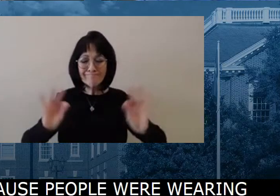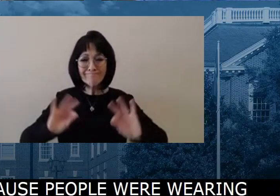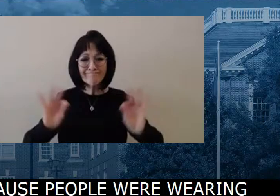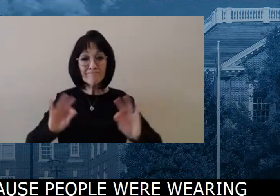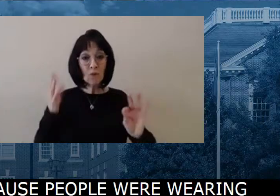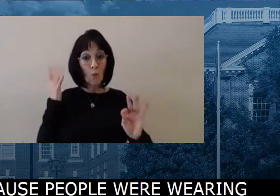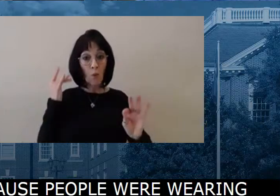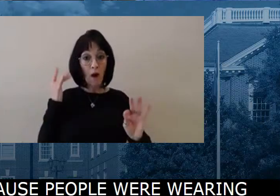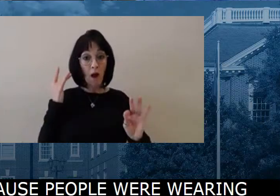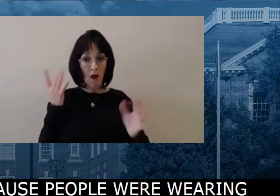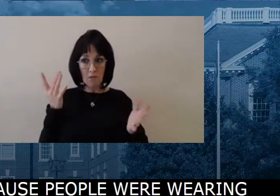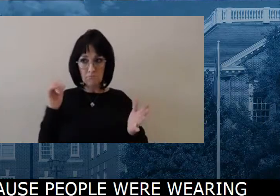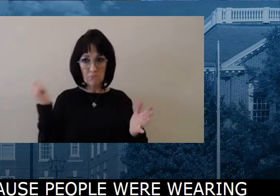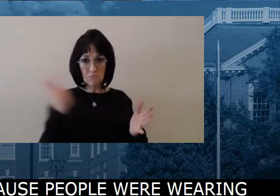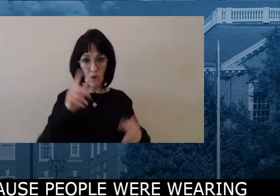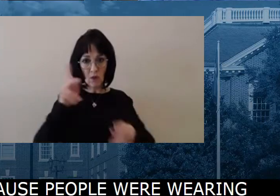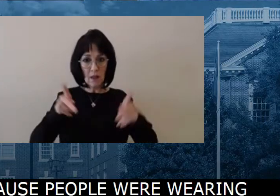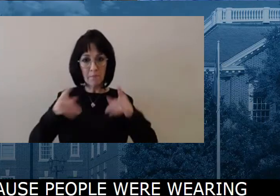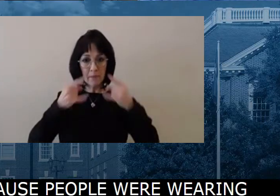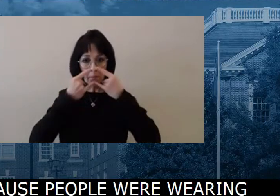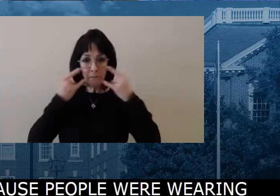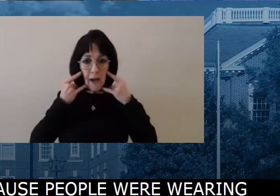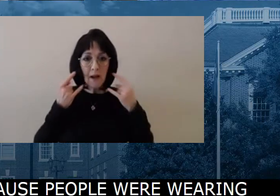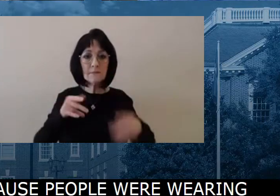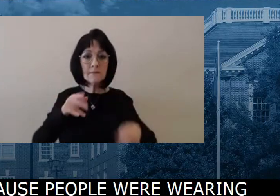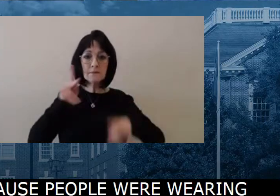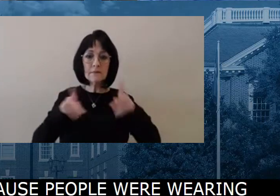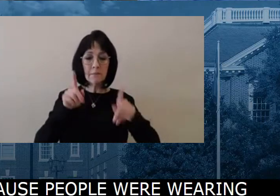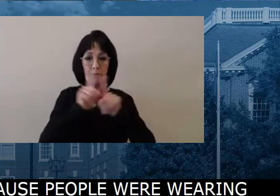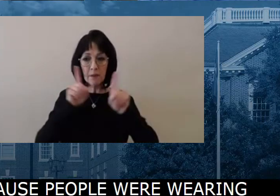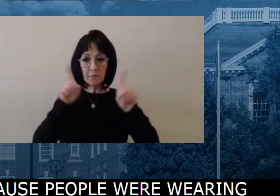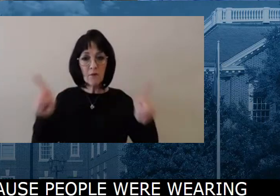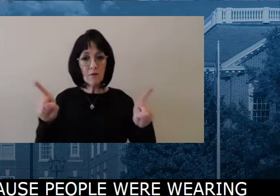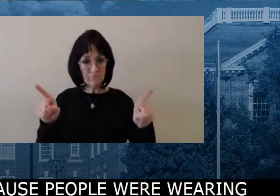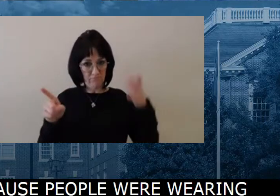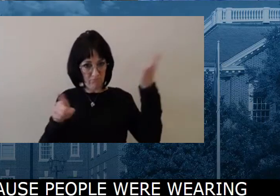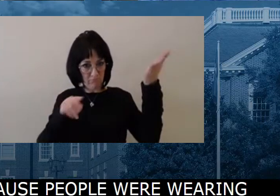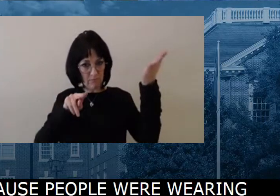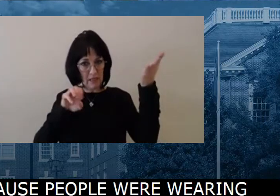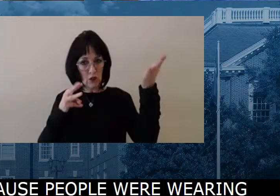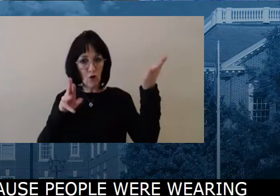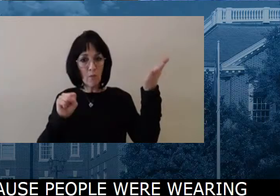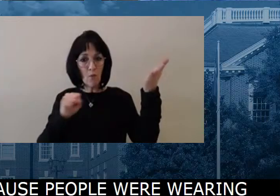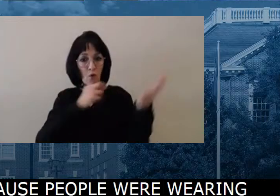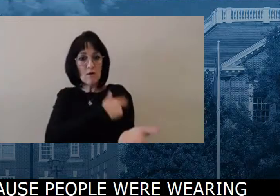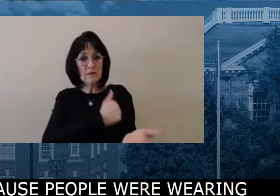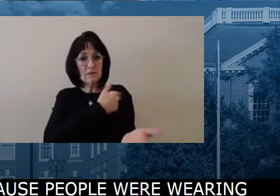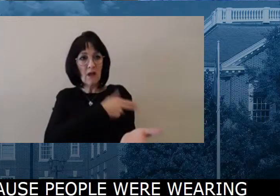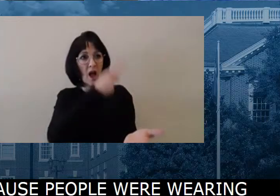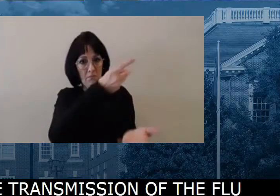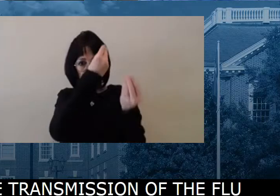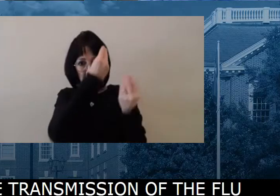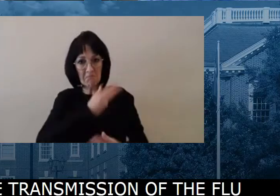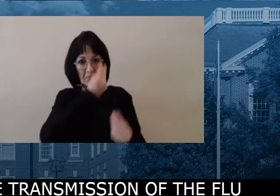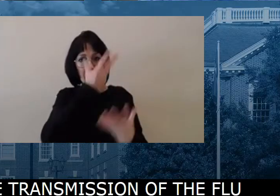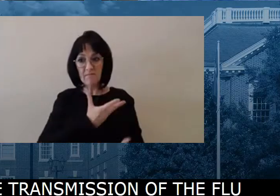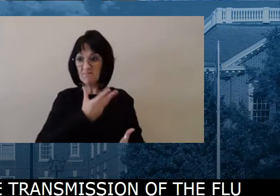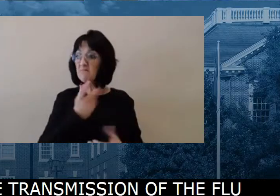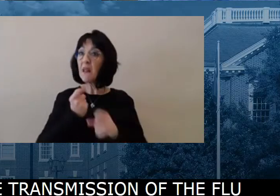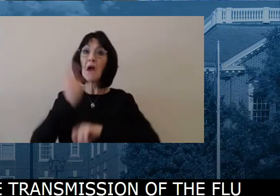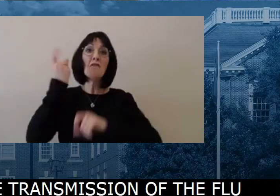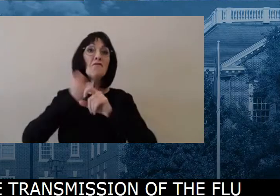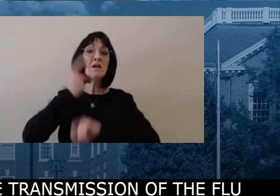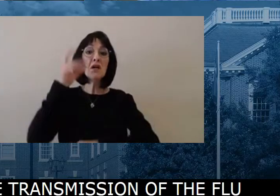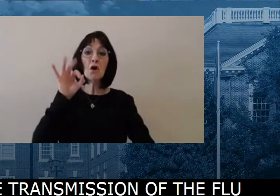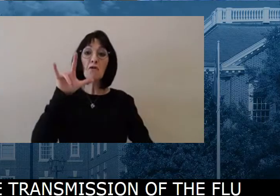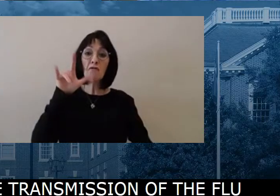They've seen that out at Nemours Children's Hospital, where they haven't had nearly the cases that they normally get.